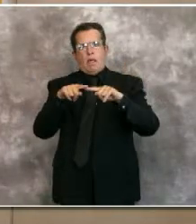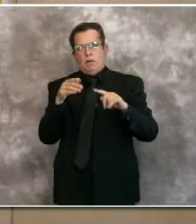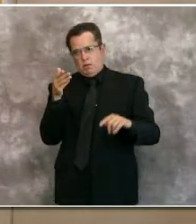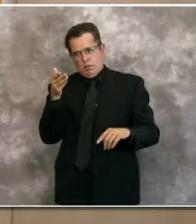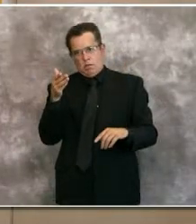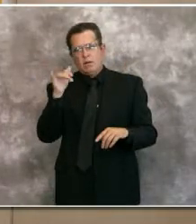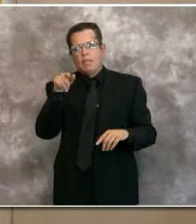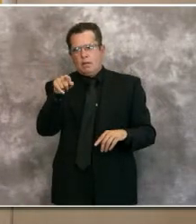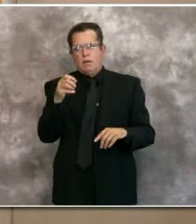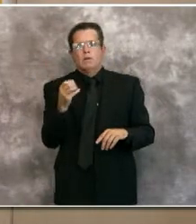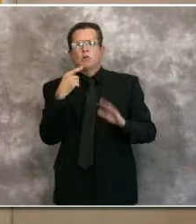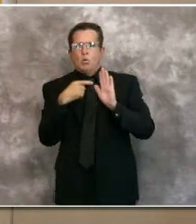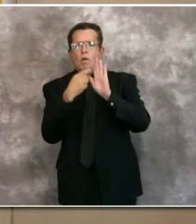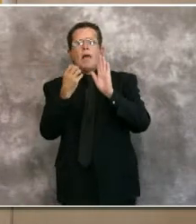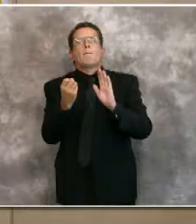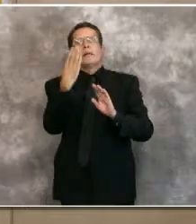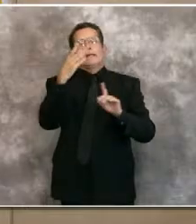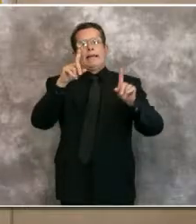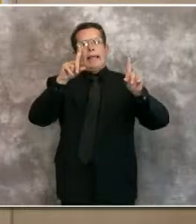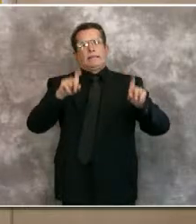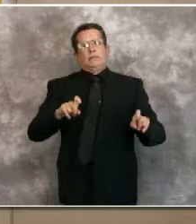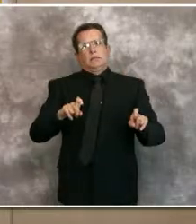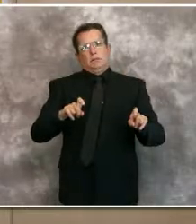So these are tests. Again,